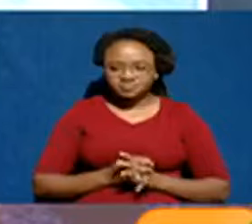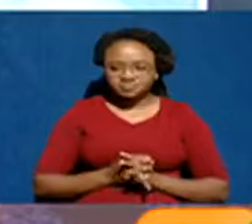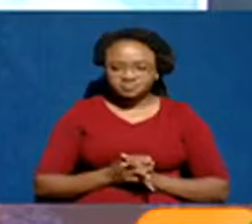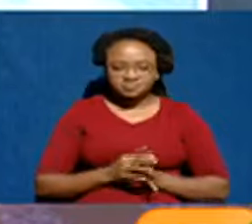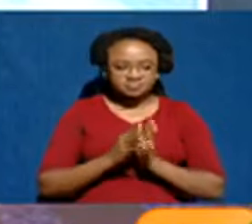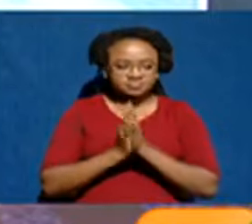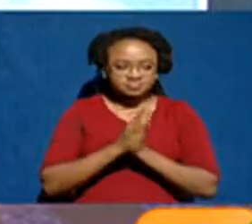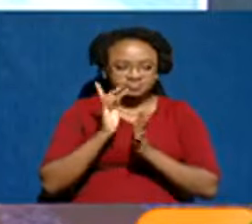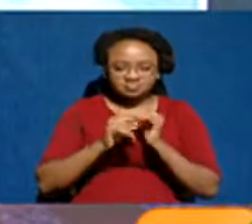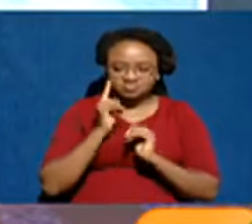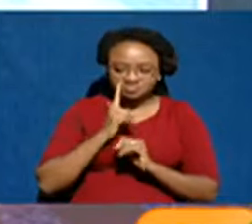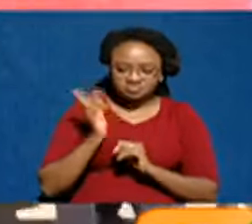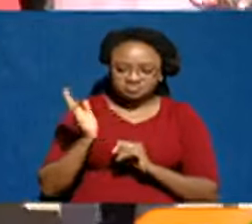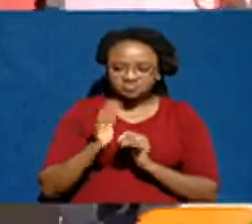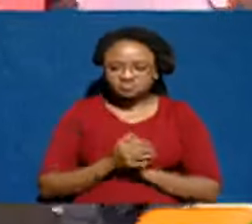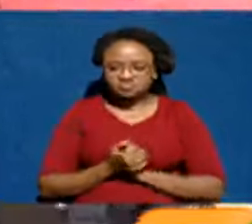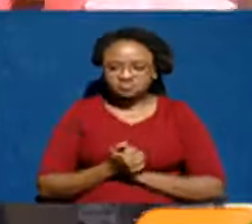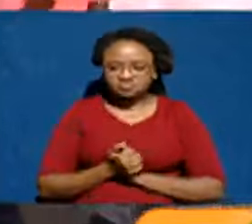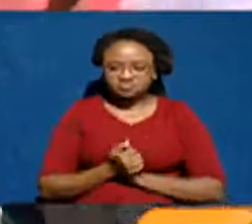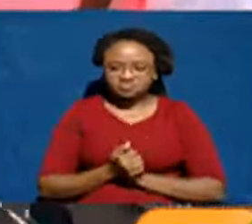very own Laura Tieno.